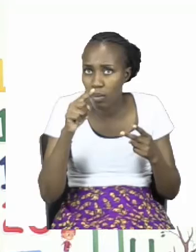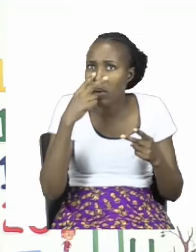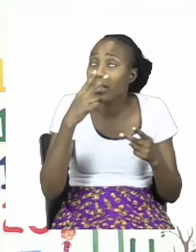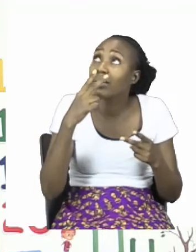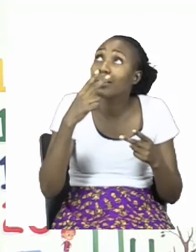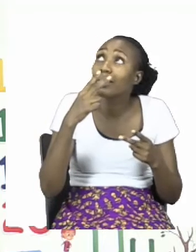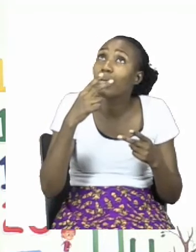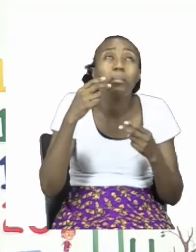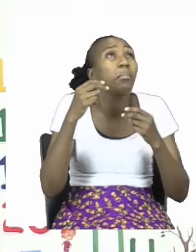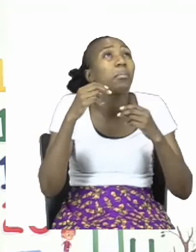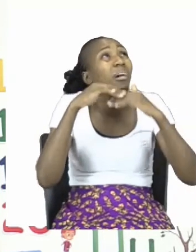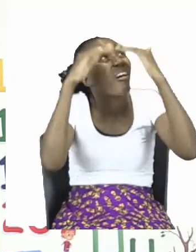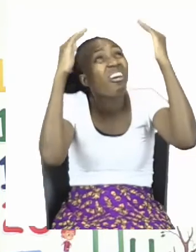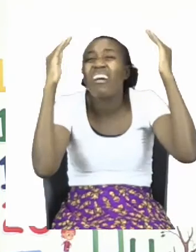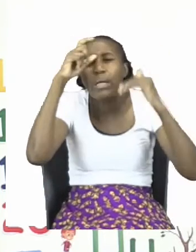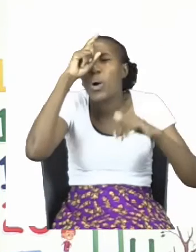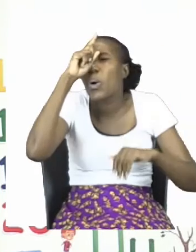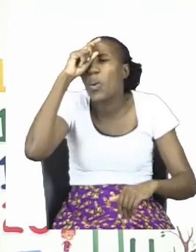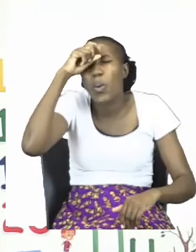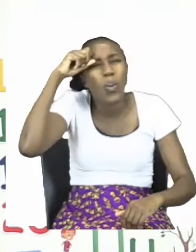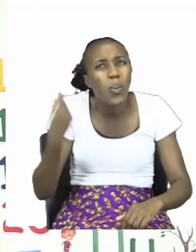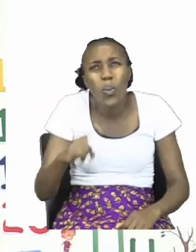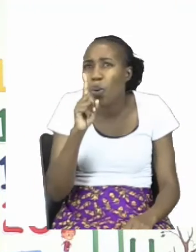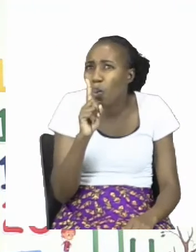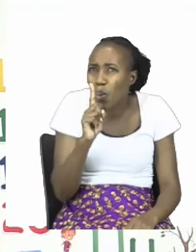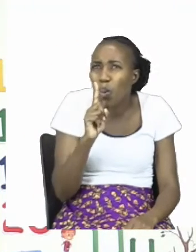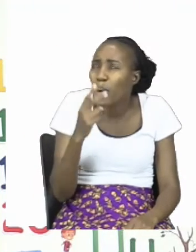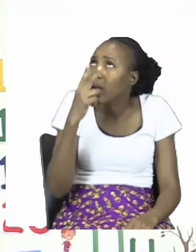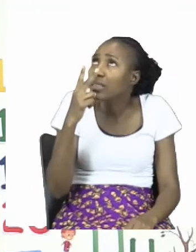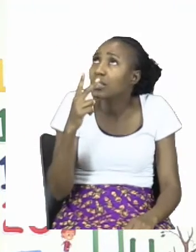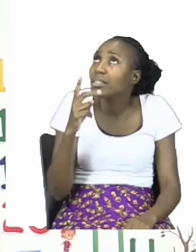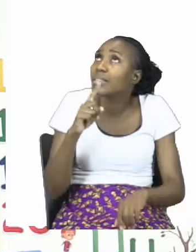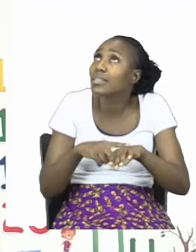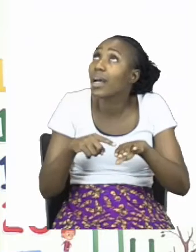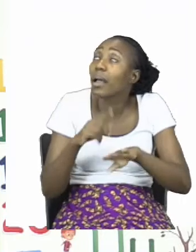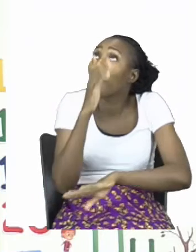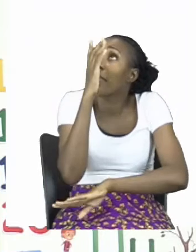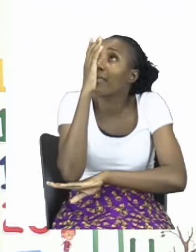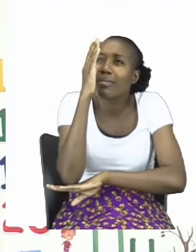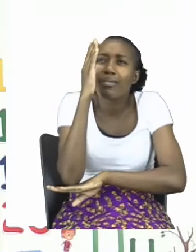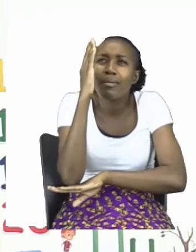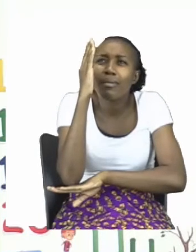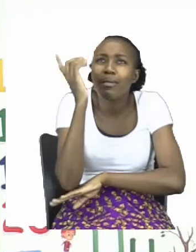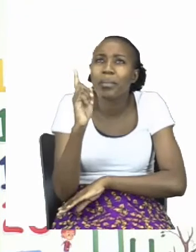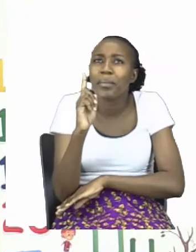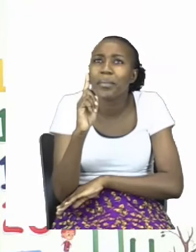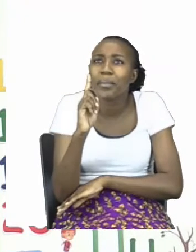It's very hot and we only see it in the daytime. What is that thing